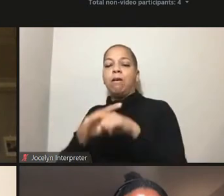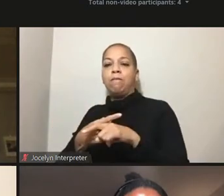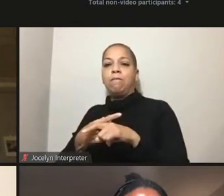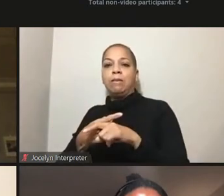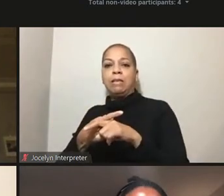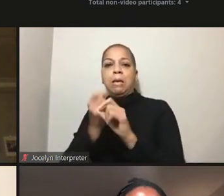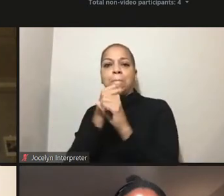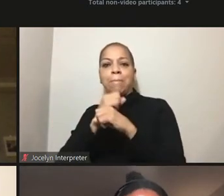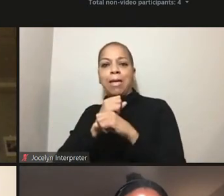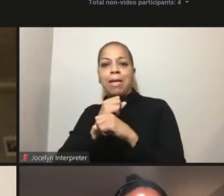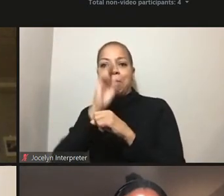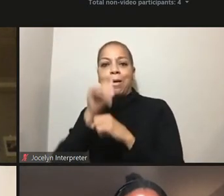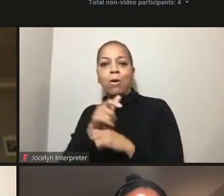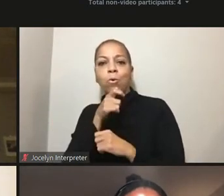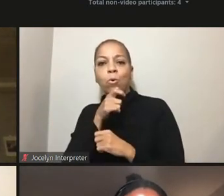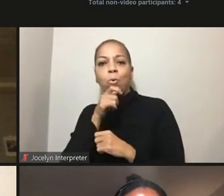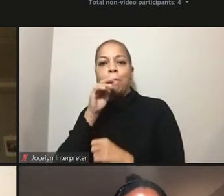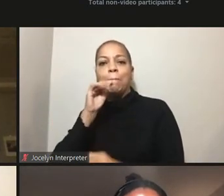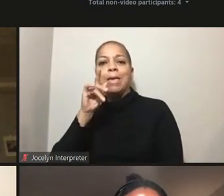media.